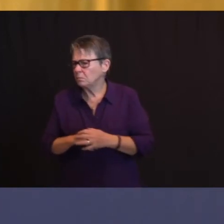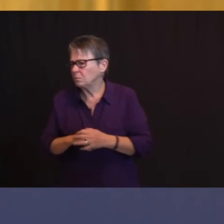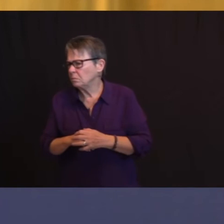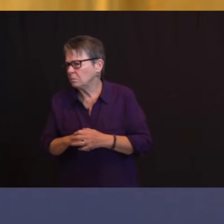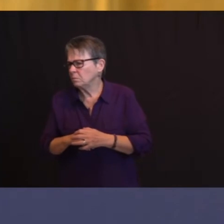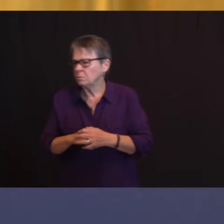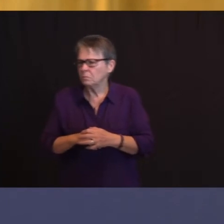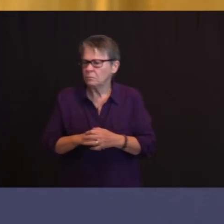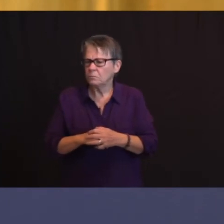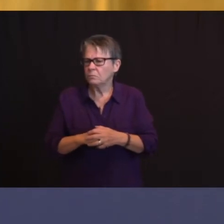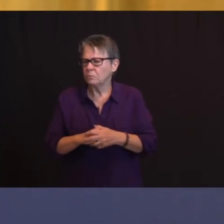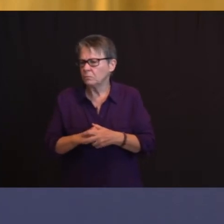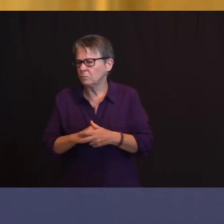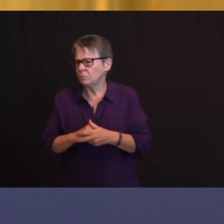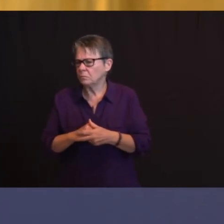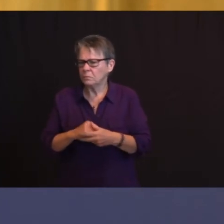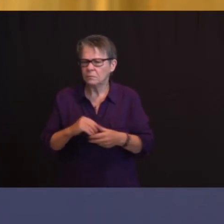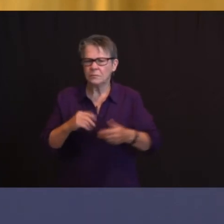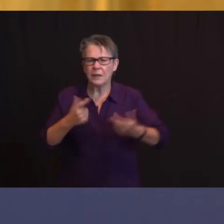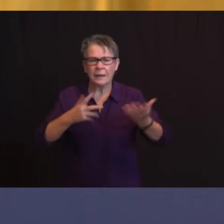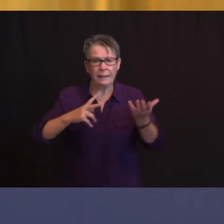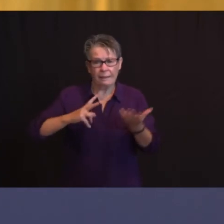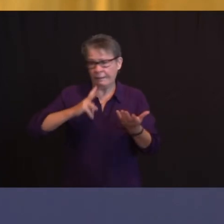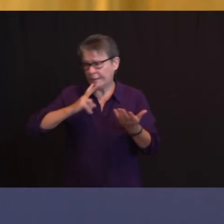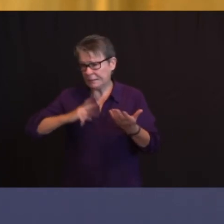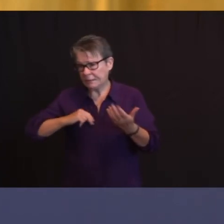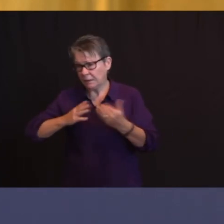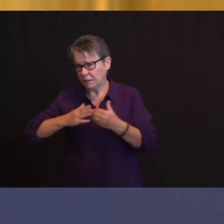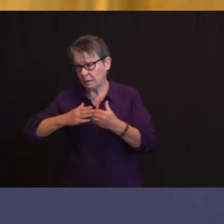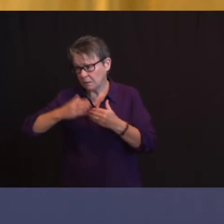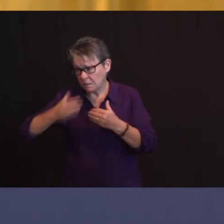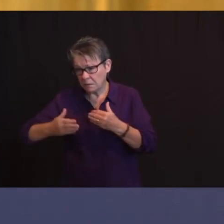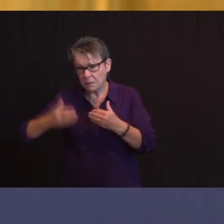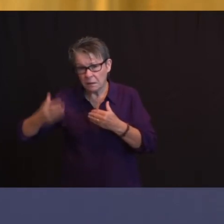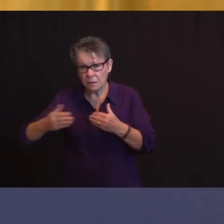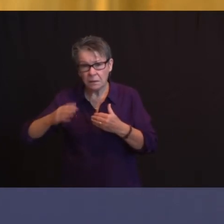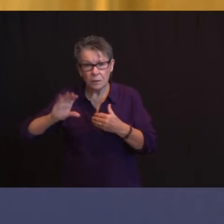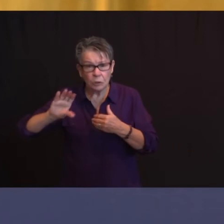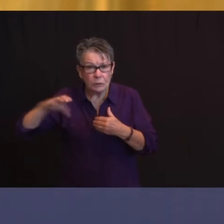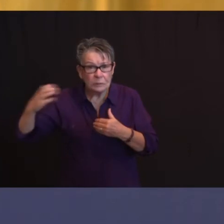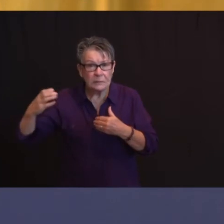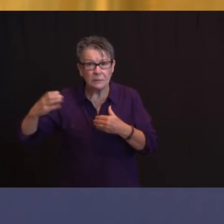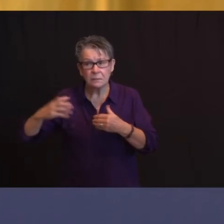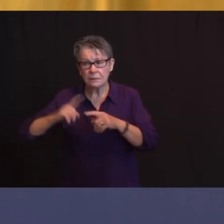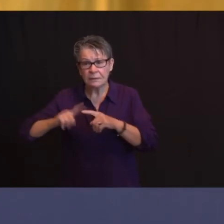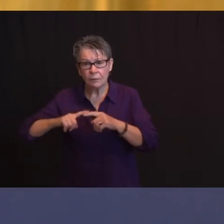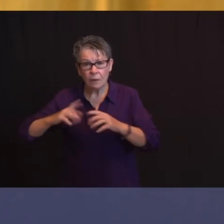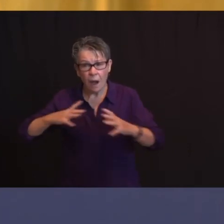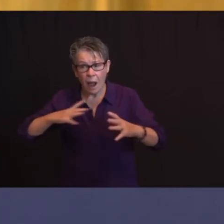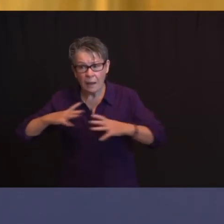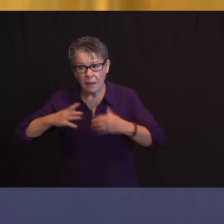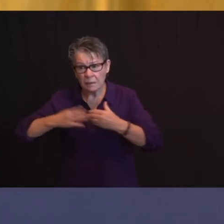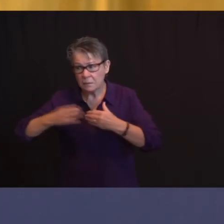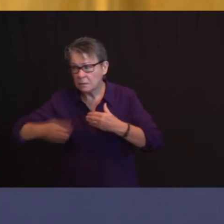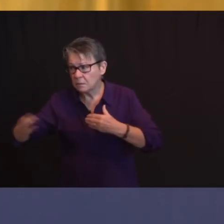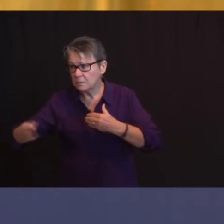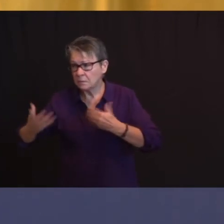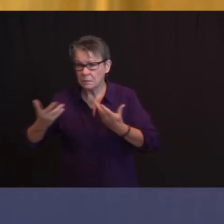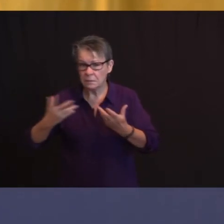both be indoors and outdoors and following state guidelines. But given everything you said about Thanksgiving, do you think Democratic Assembly